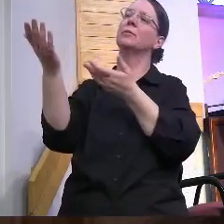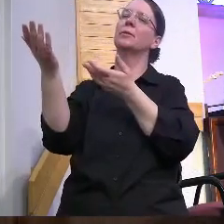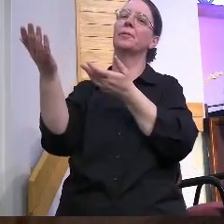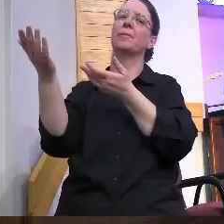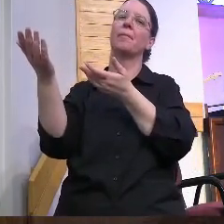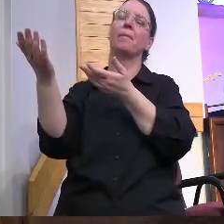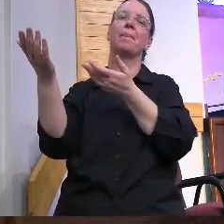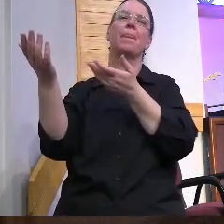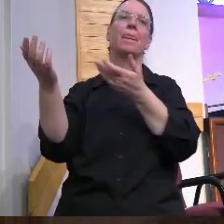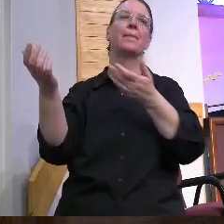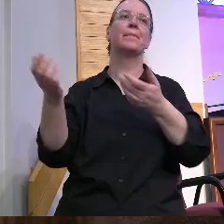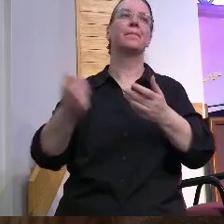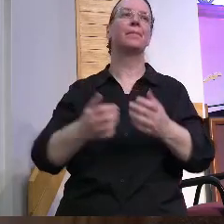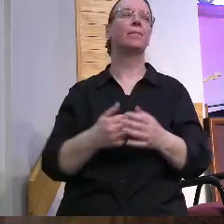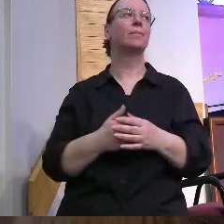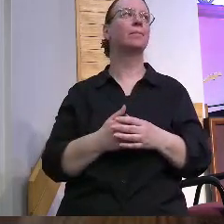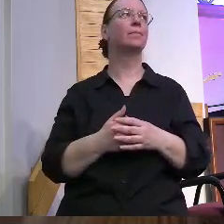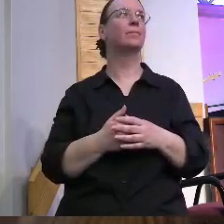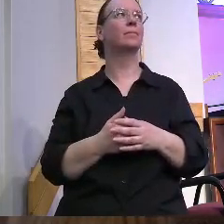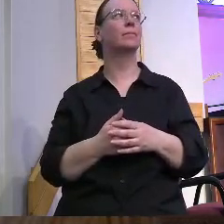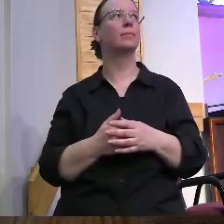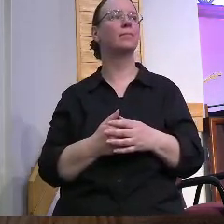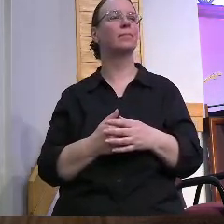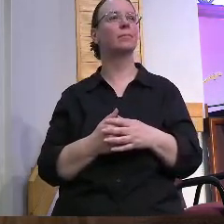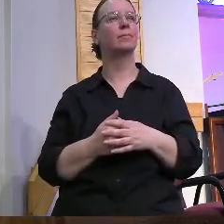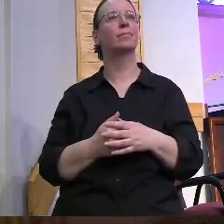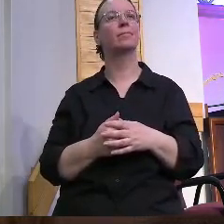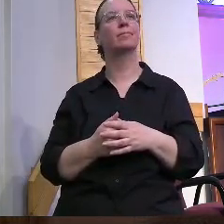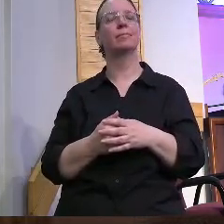our peace today. Oh, yes,